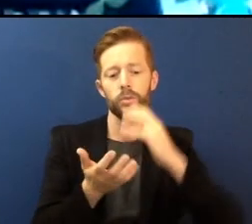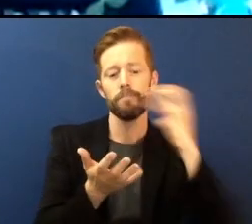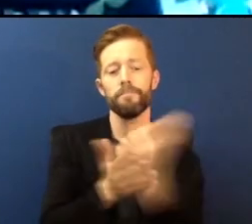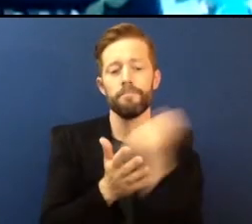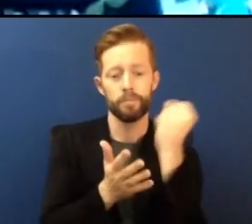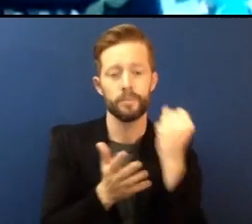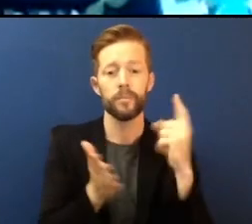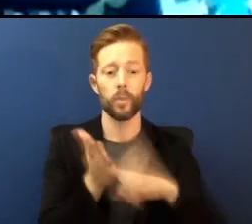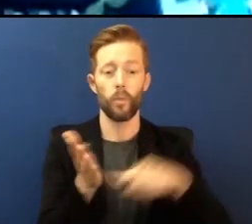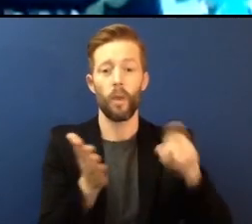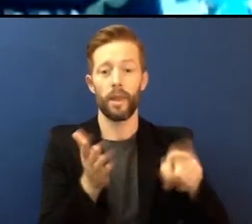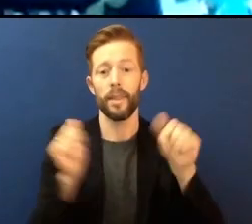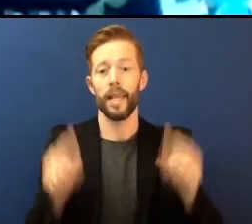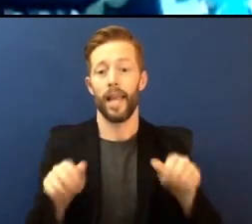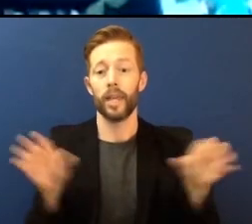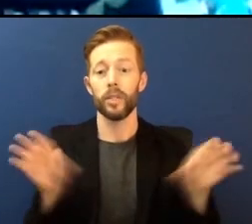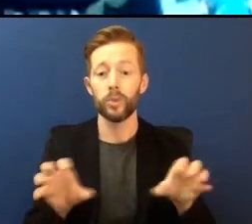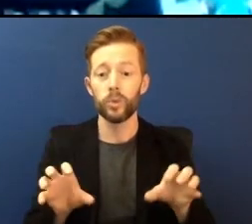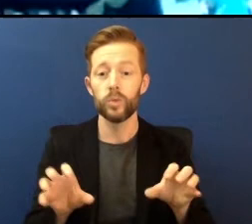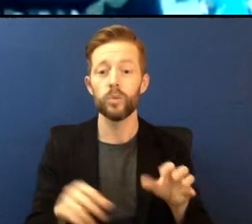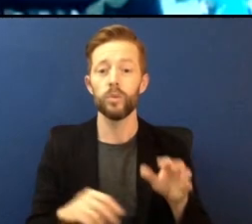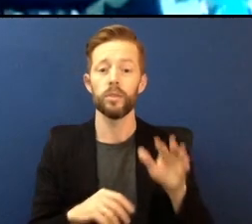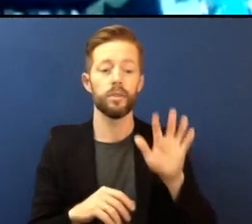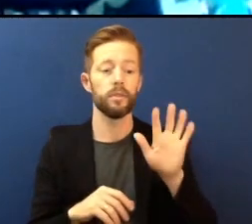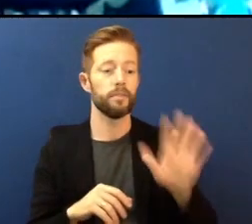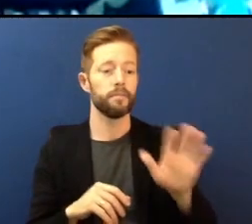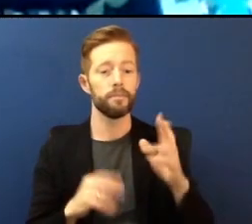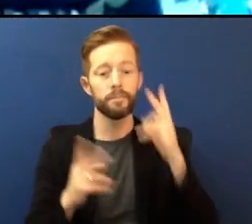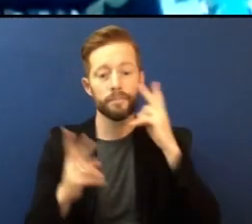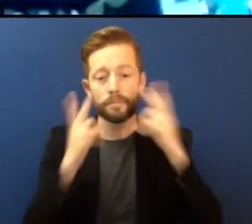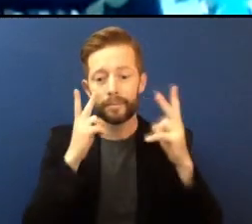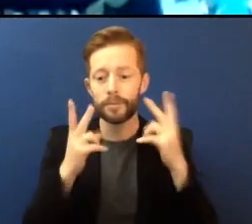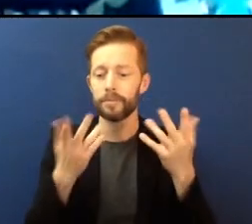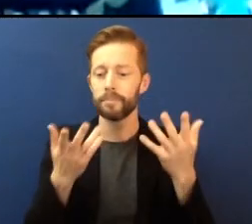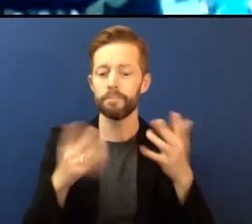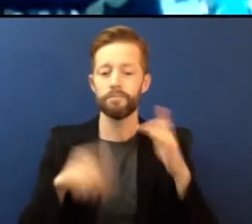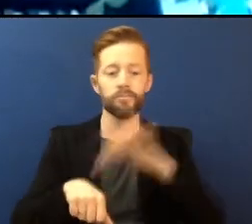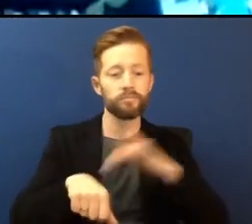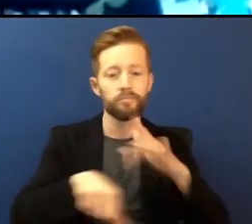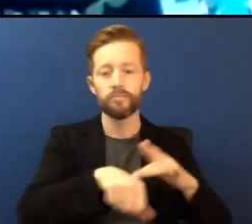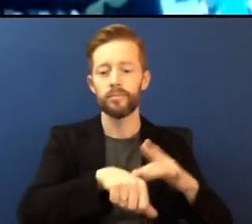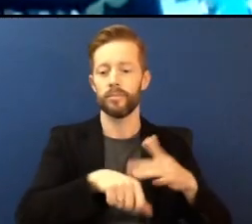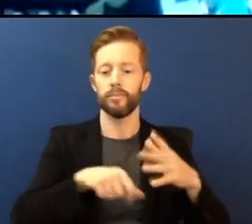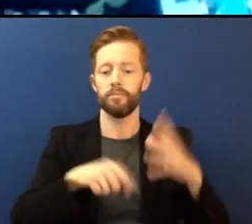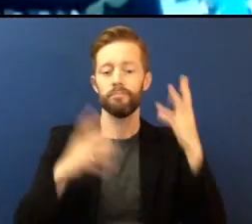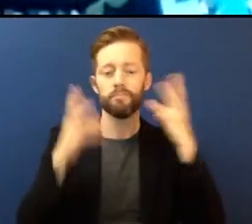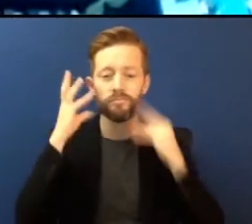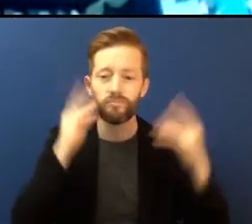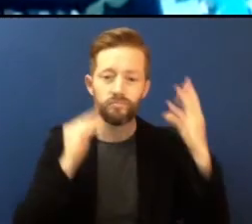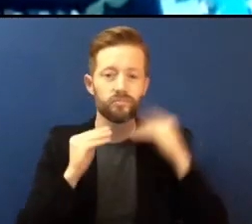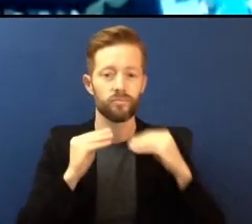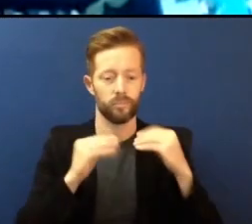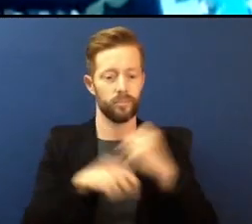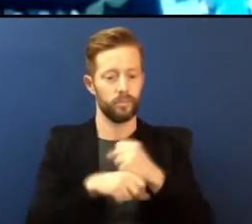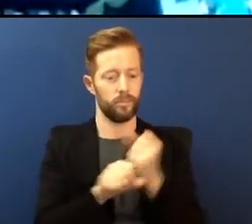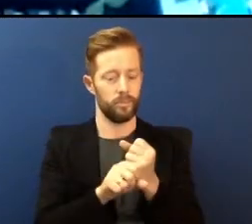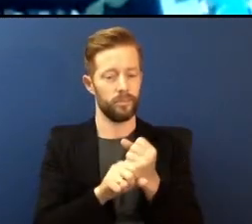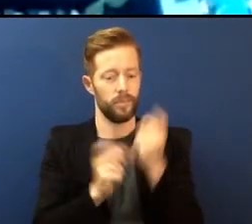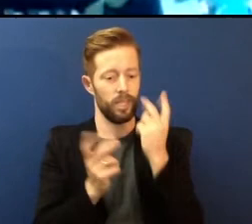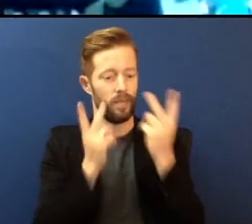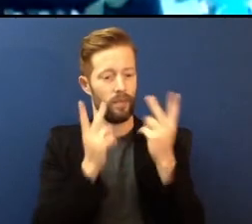how can you take advantage of what they're capable of doing and what senses they can use to make STEM visible to